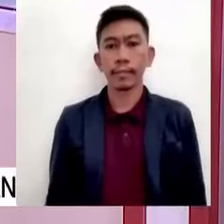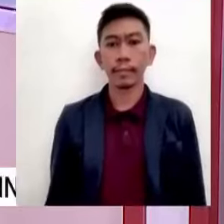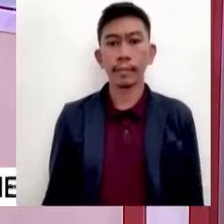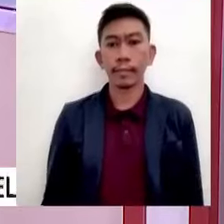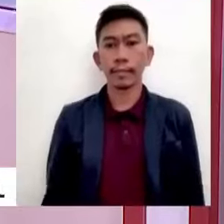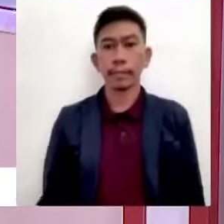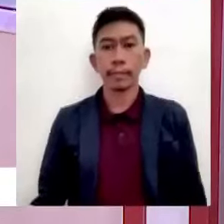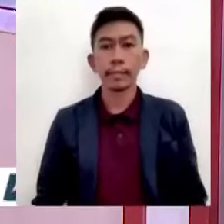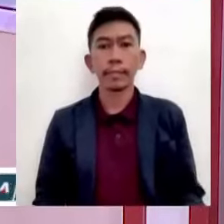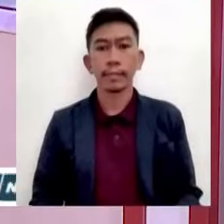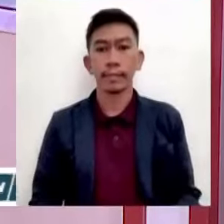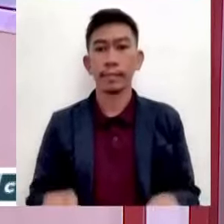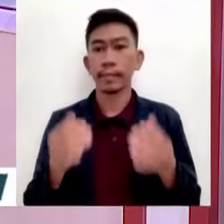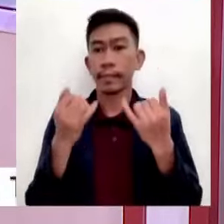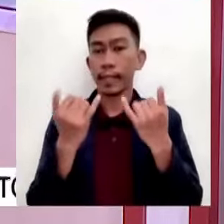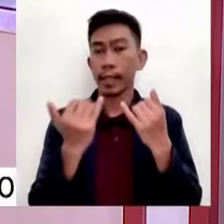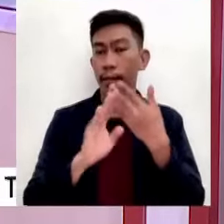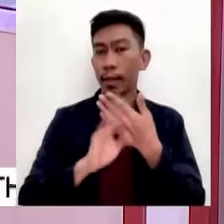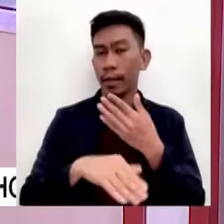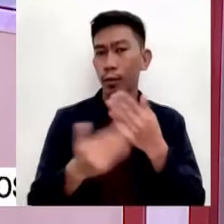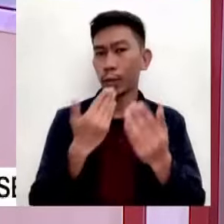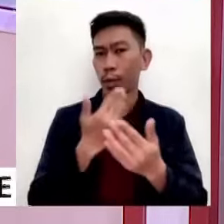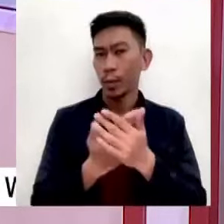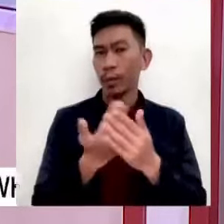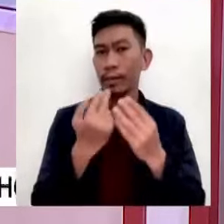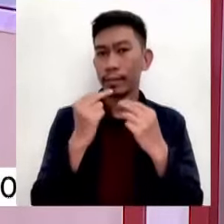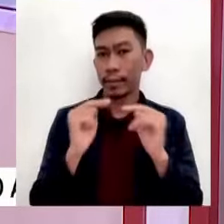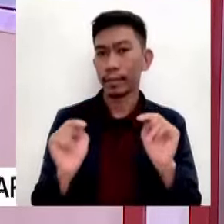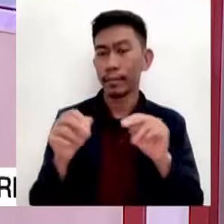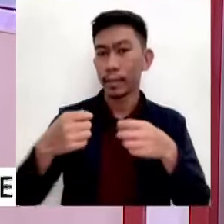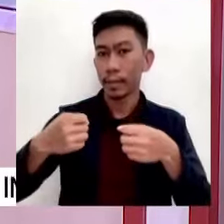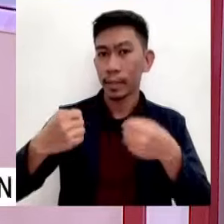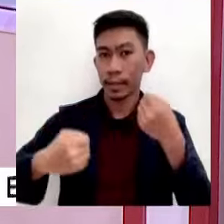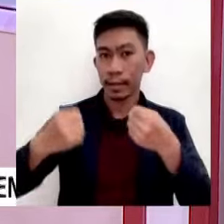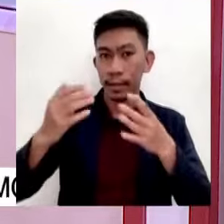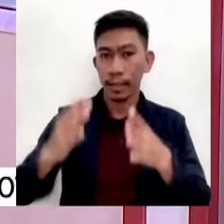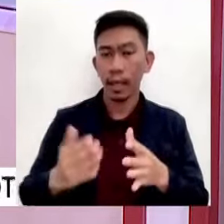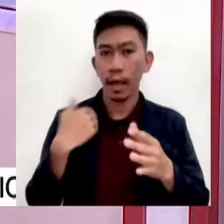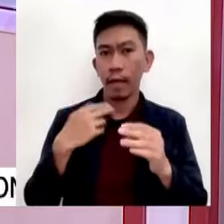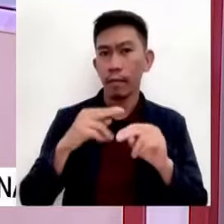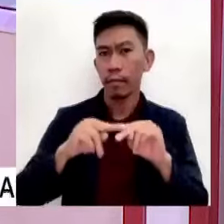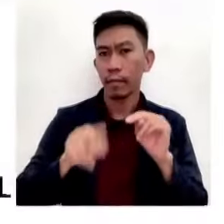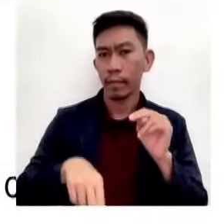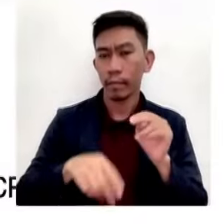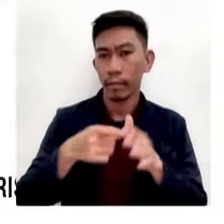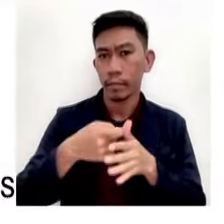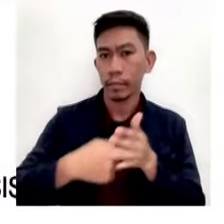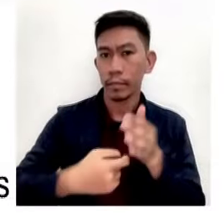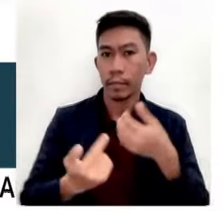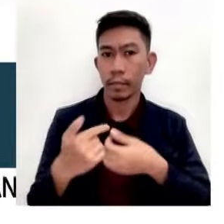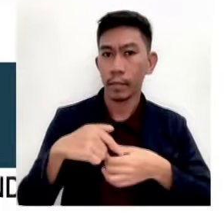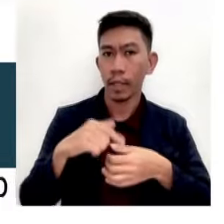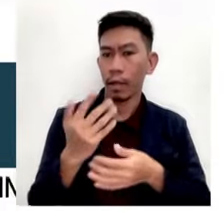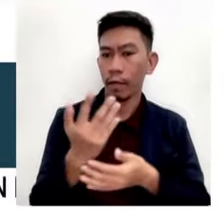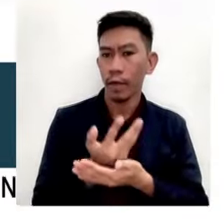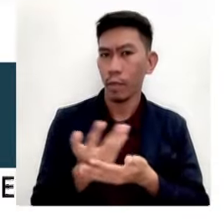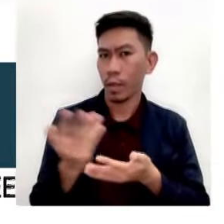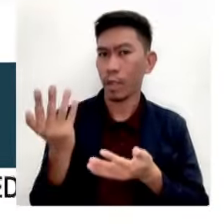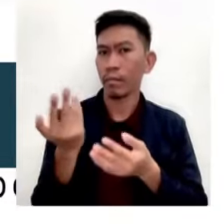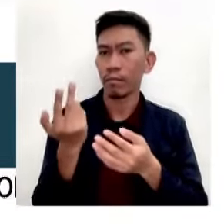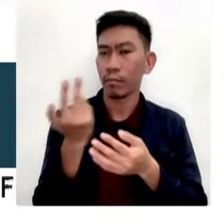some good news for motorists. An oil price rollback looms next week following a five-week streak of price hikes.